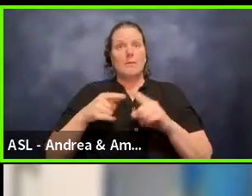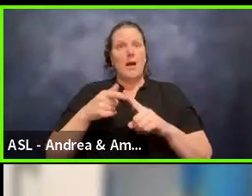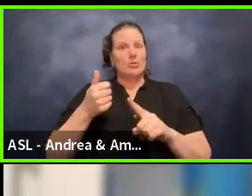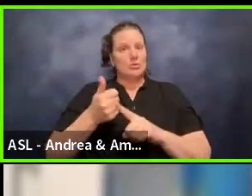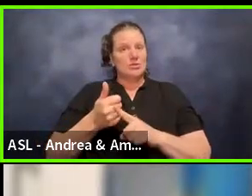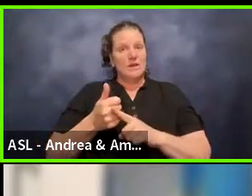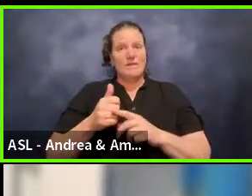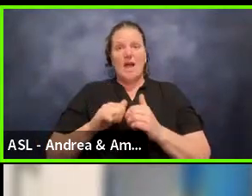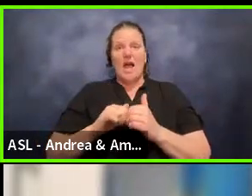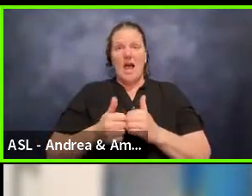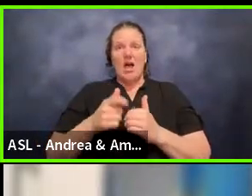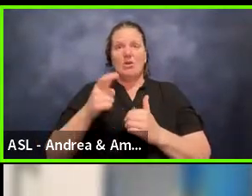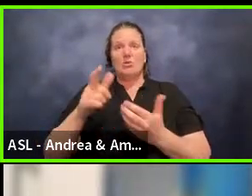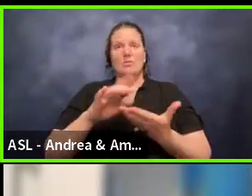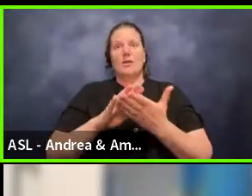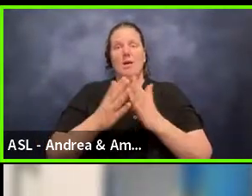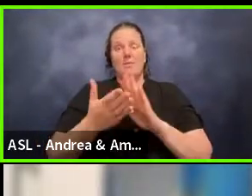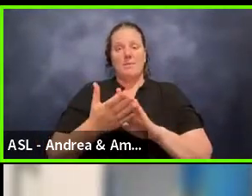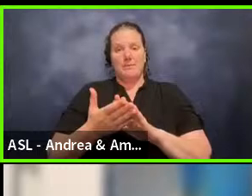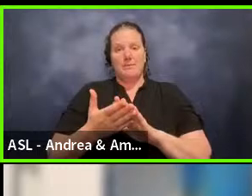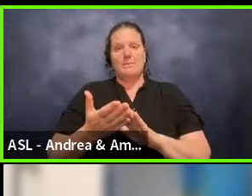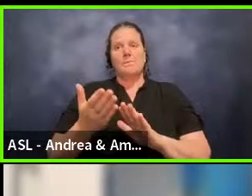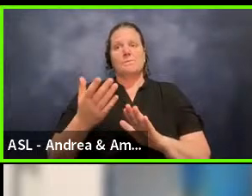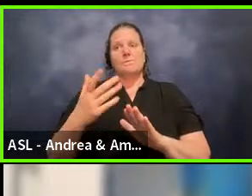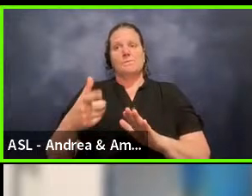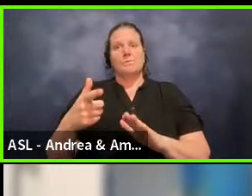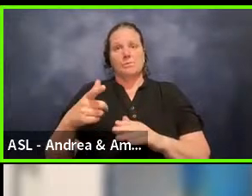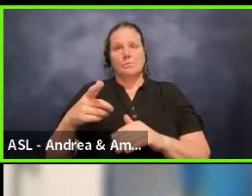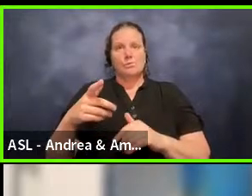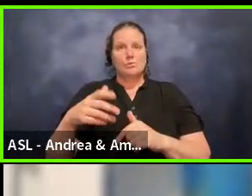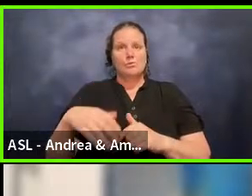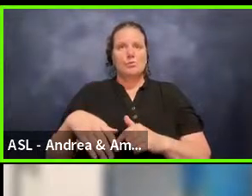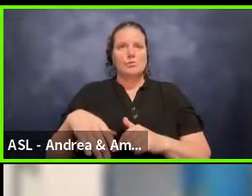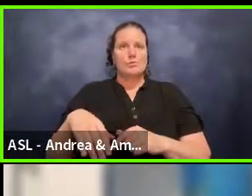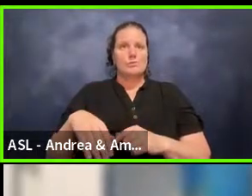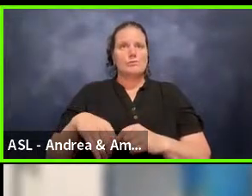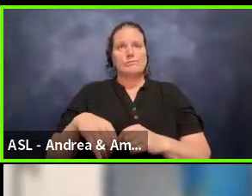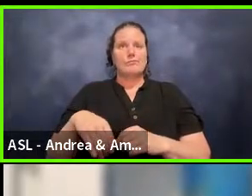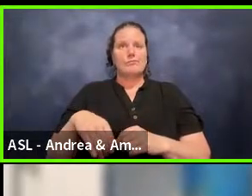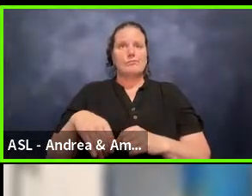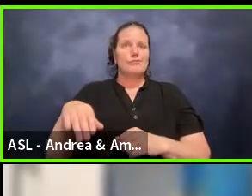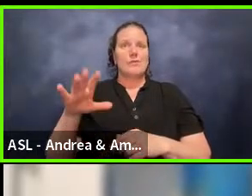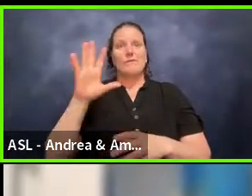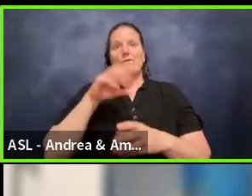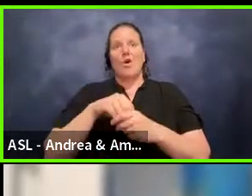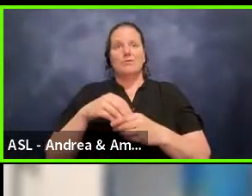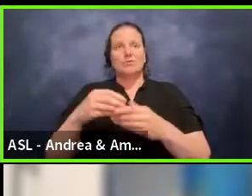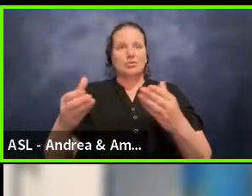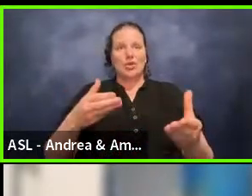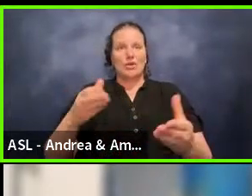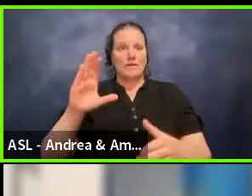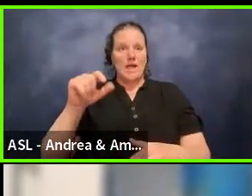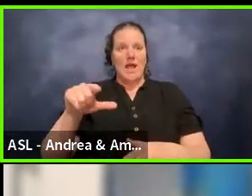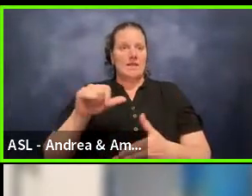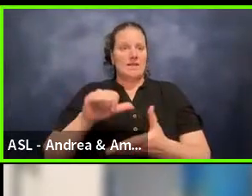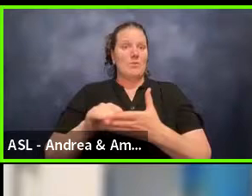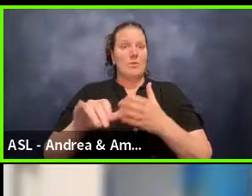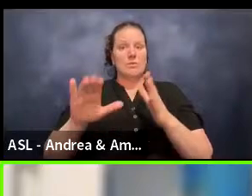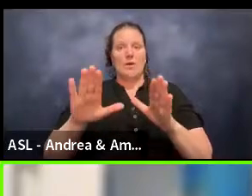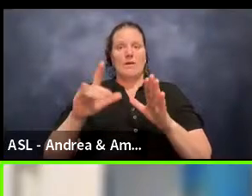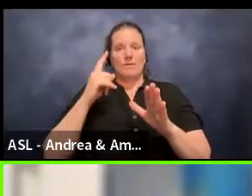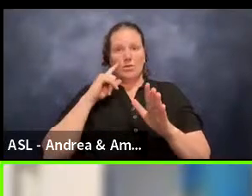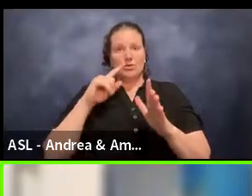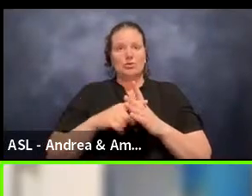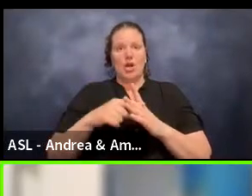and how you came to be, raise your hand to serve on CAG, that would be great to get us started. And